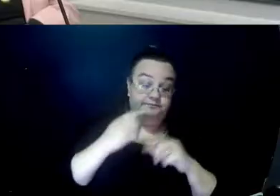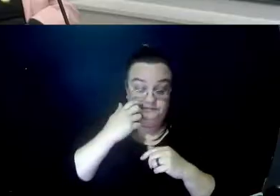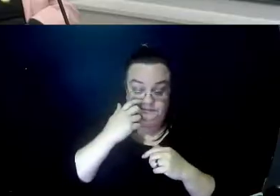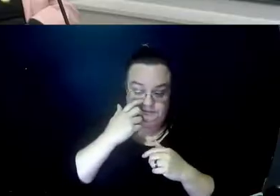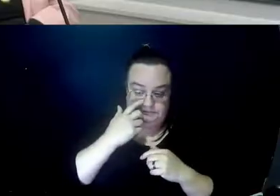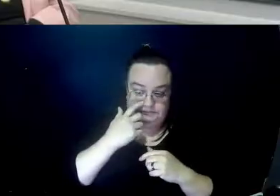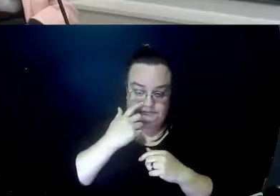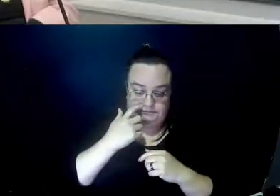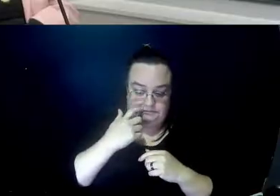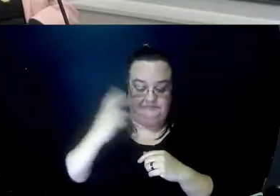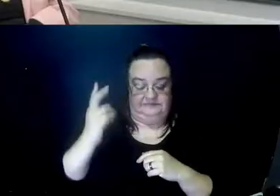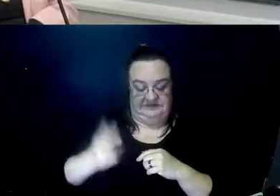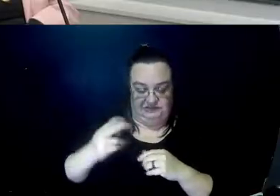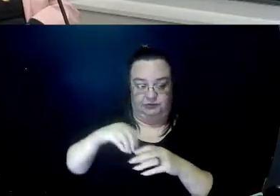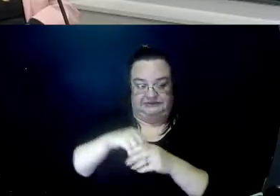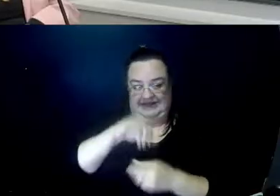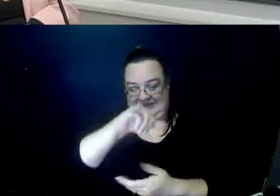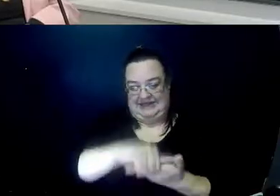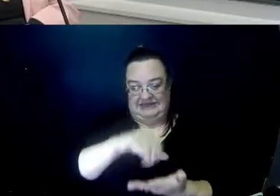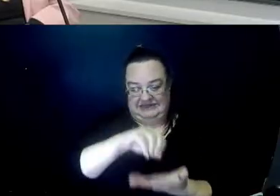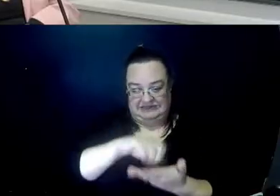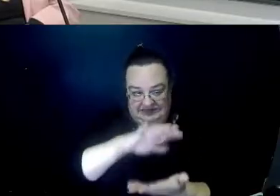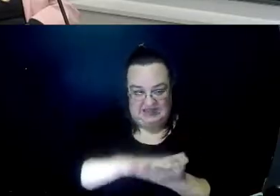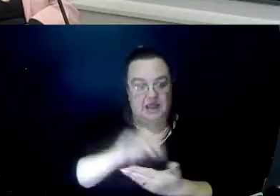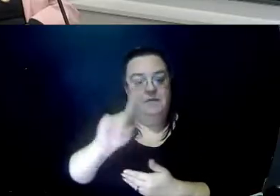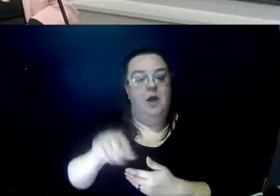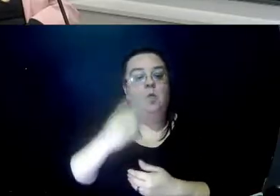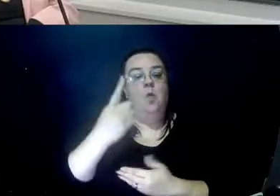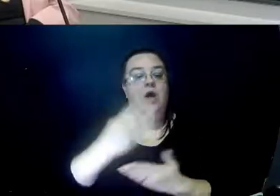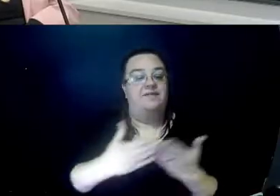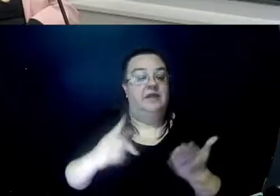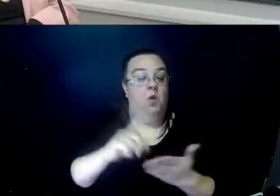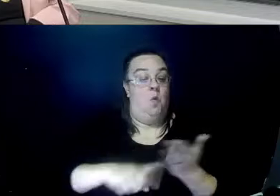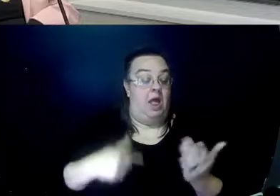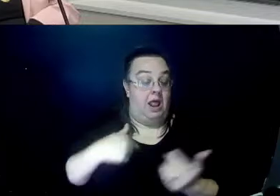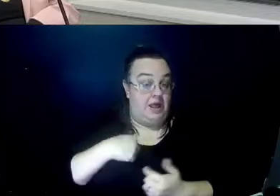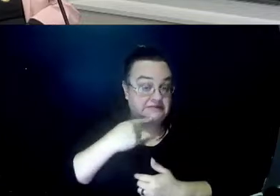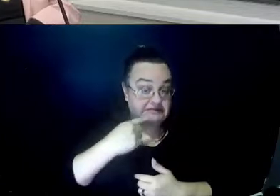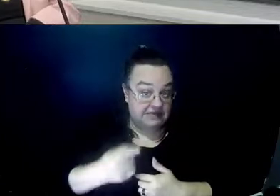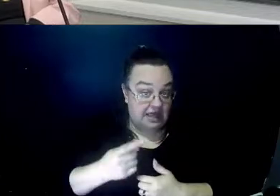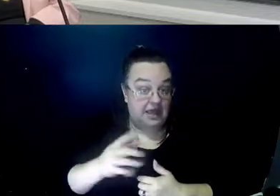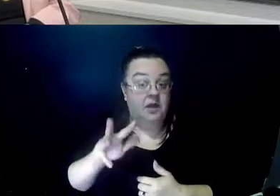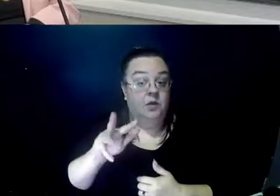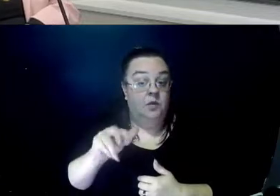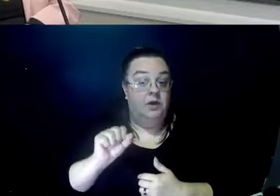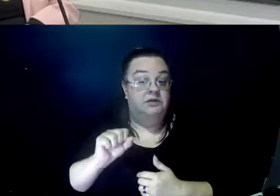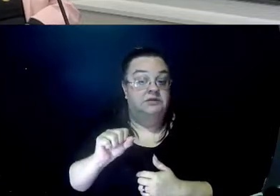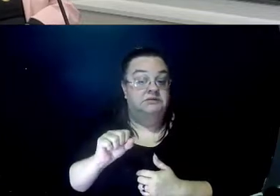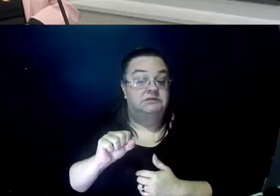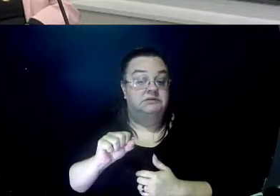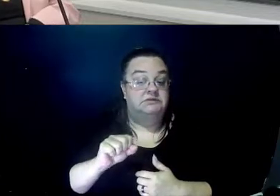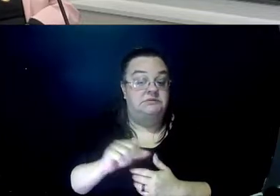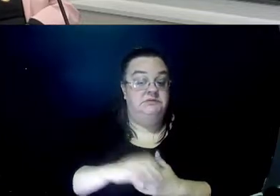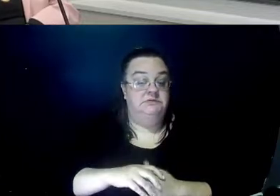history was in this document, and just one of the things I said was, and